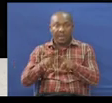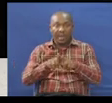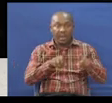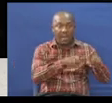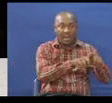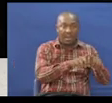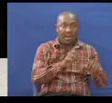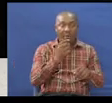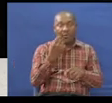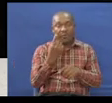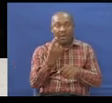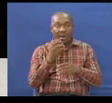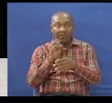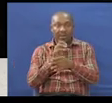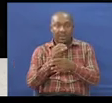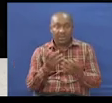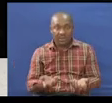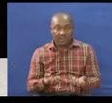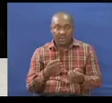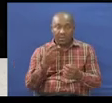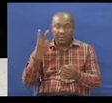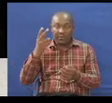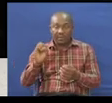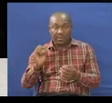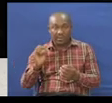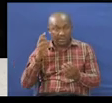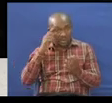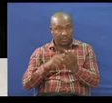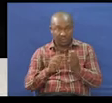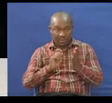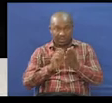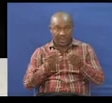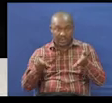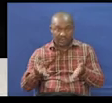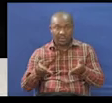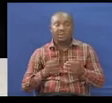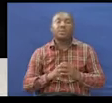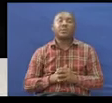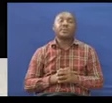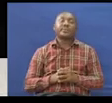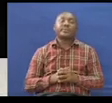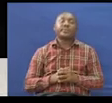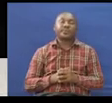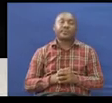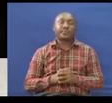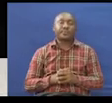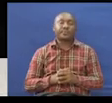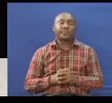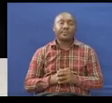by choosing a pair of one of the factors of this 20. I'll write it somewhere here. Let me lab here show